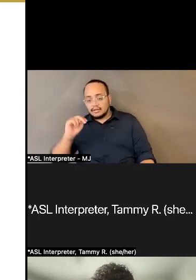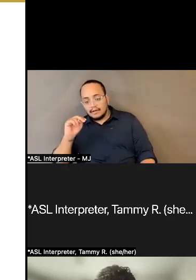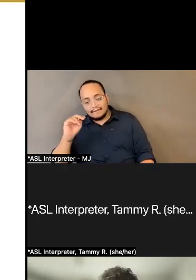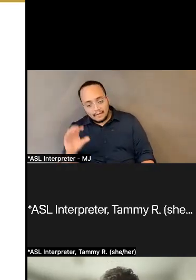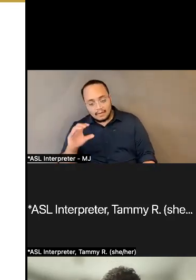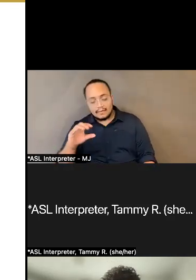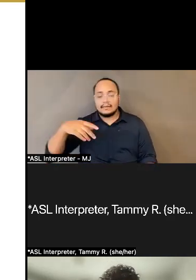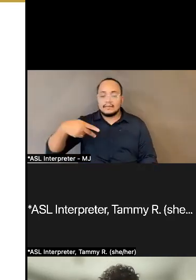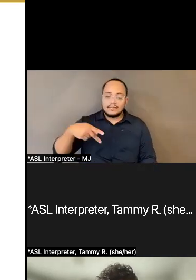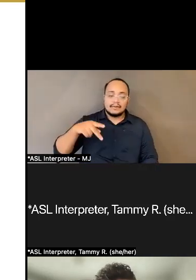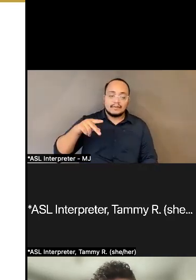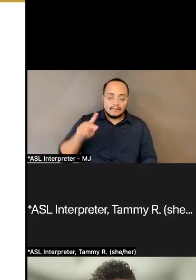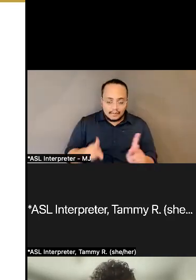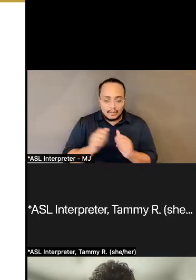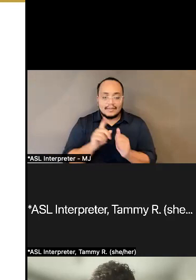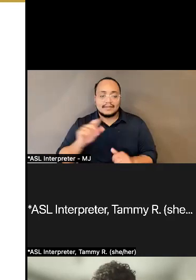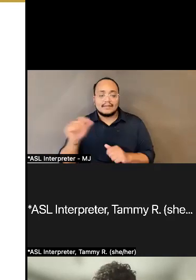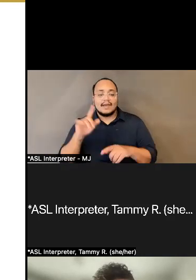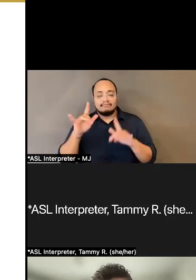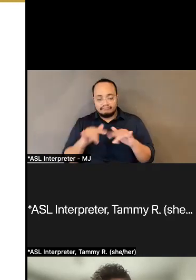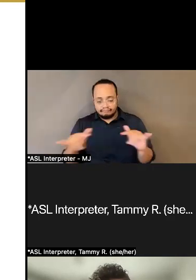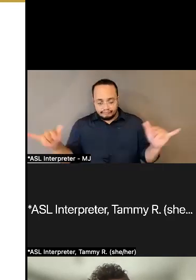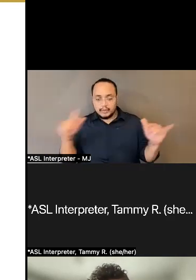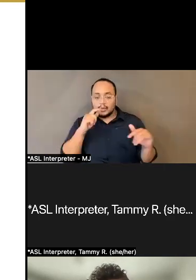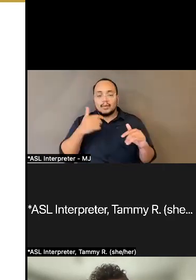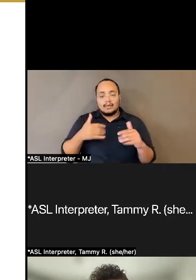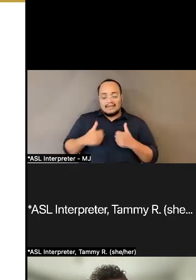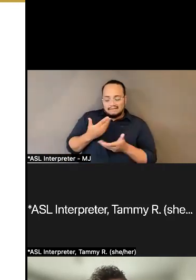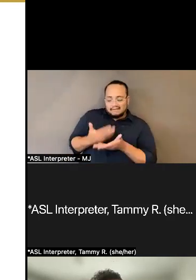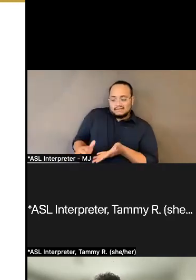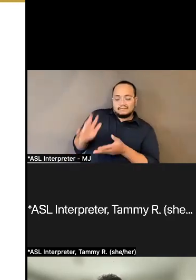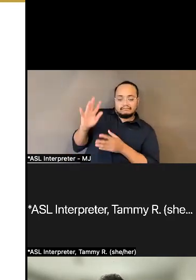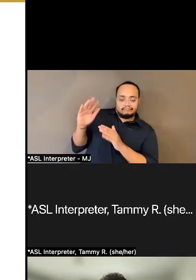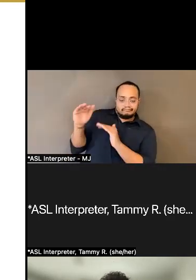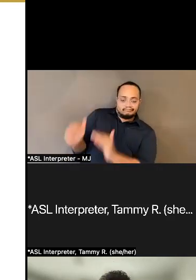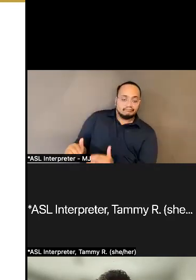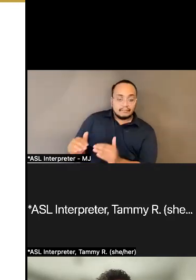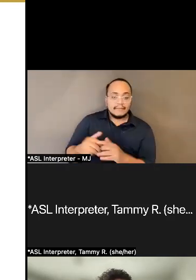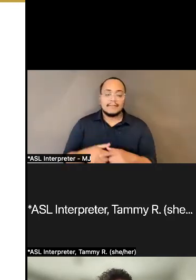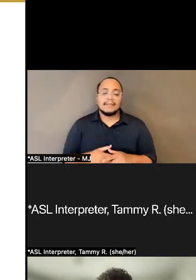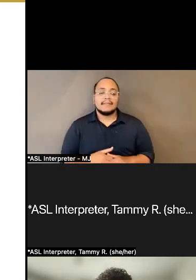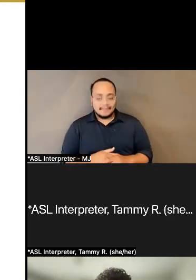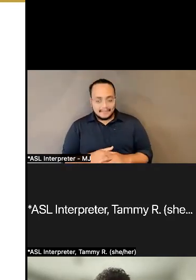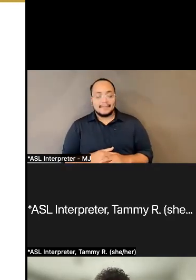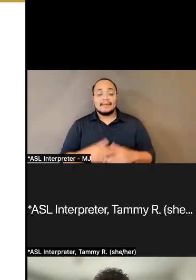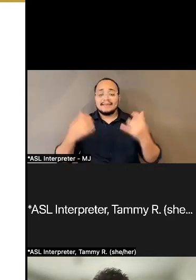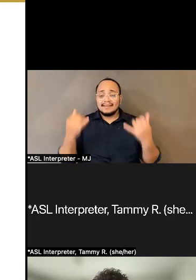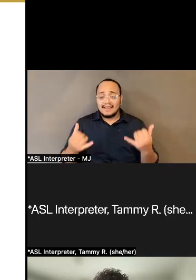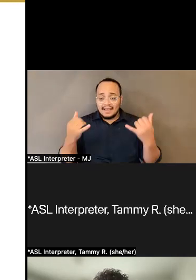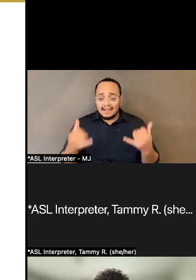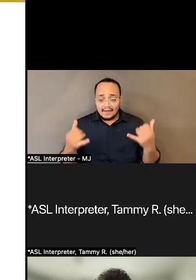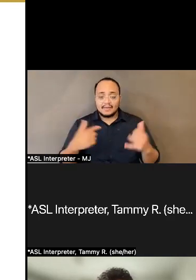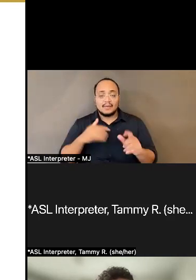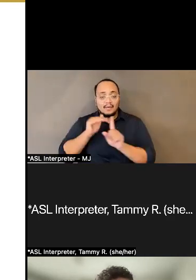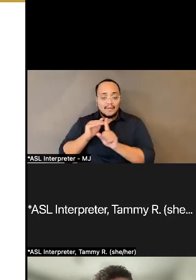non-conforming, persons with disabilities, and others living on the margins. With that, we would like to remind